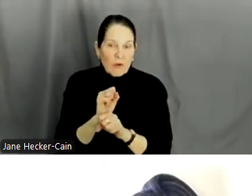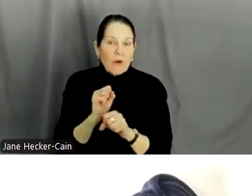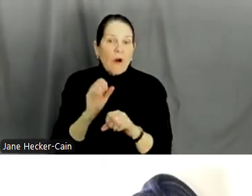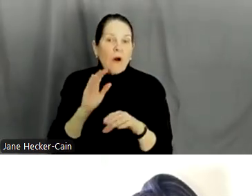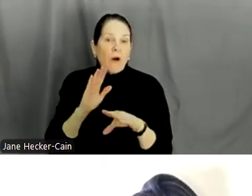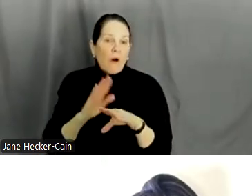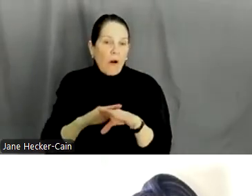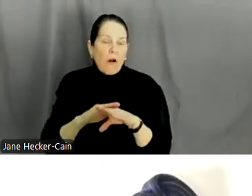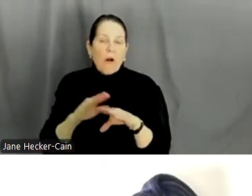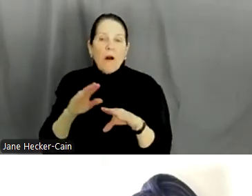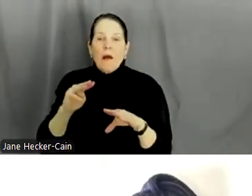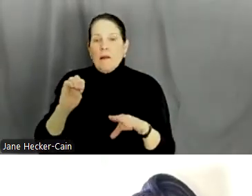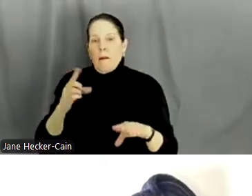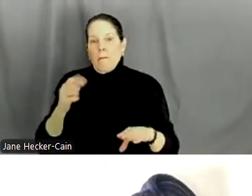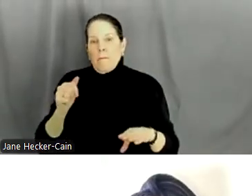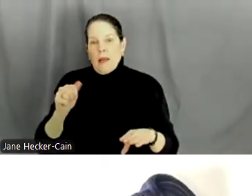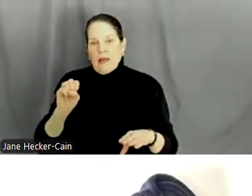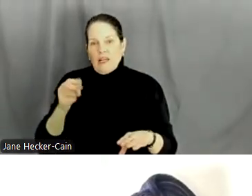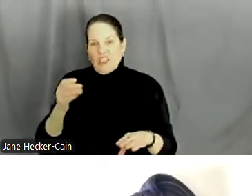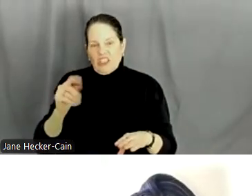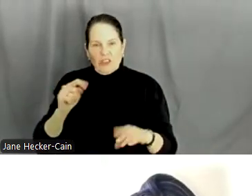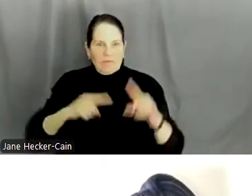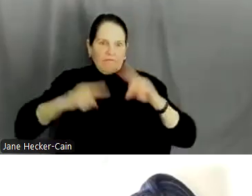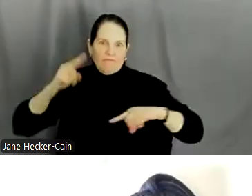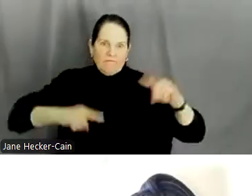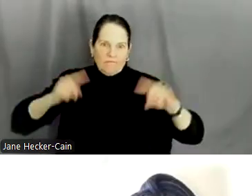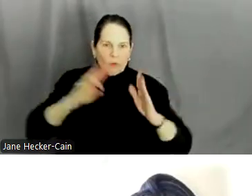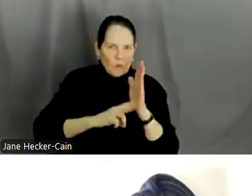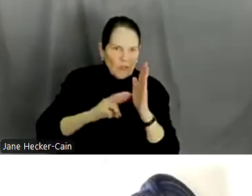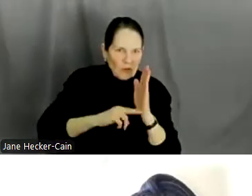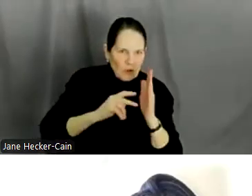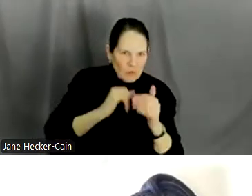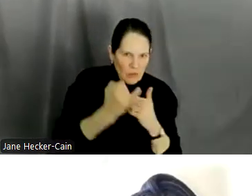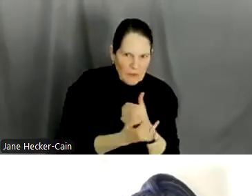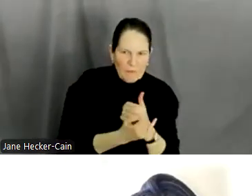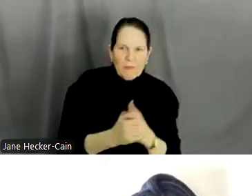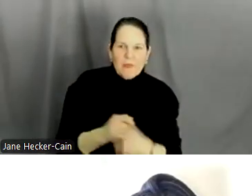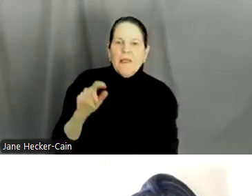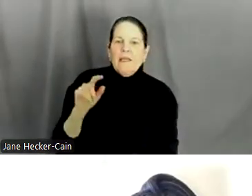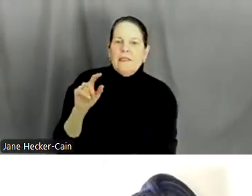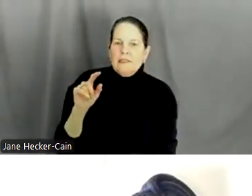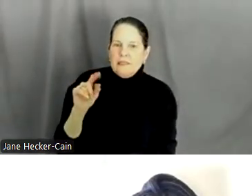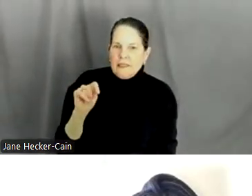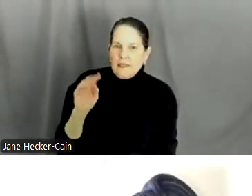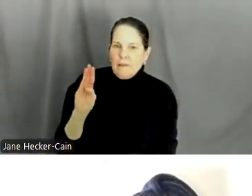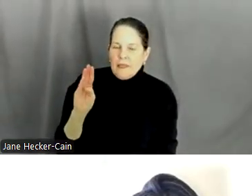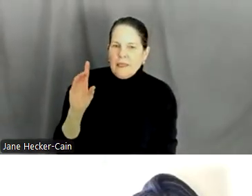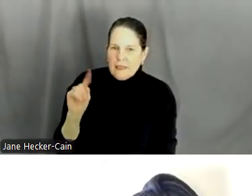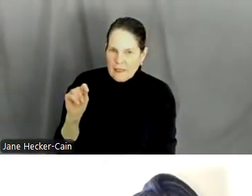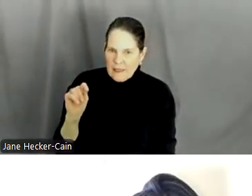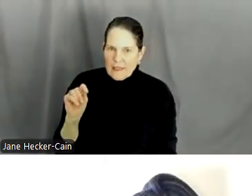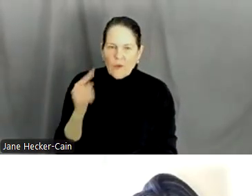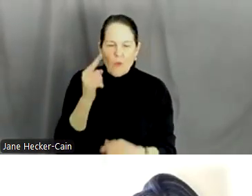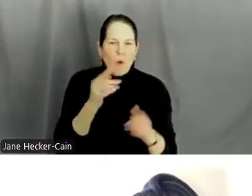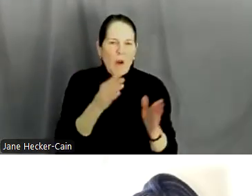on various research projects. So GPC is one of